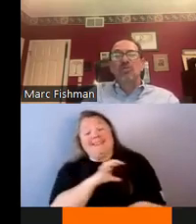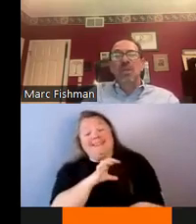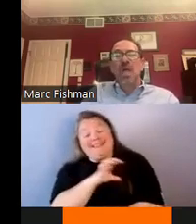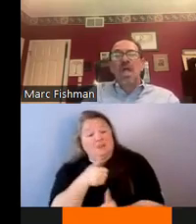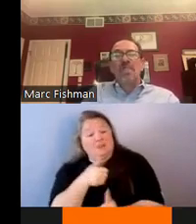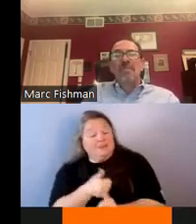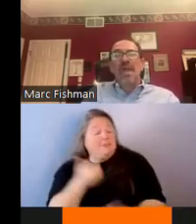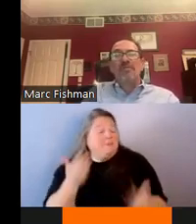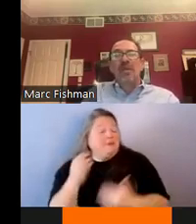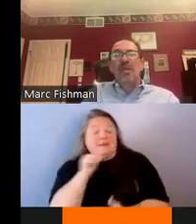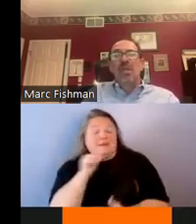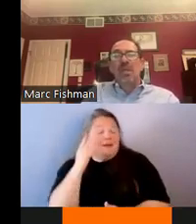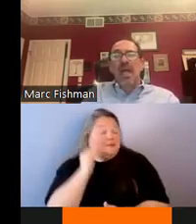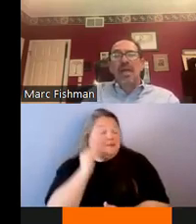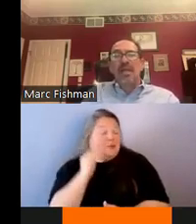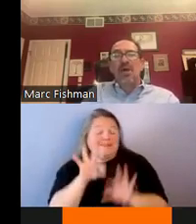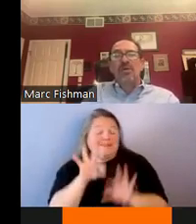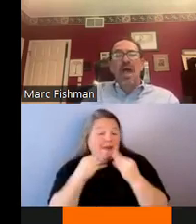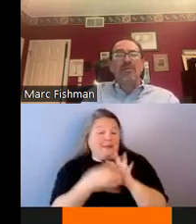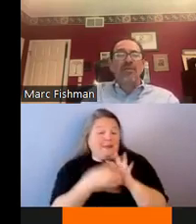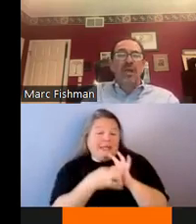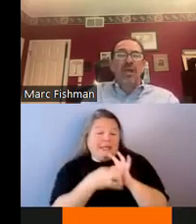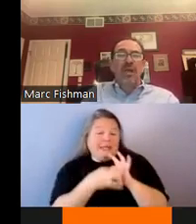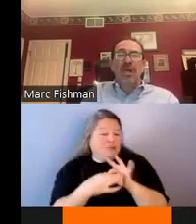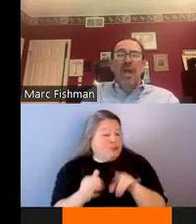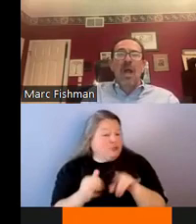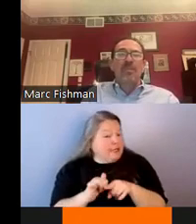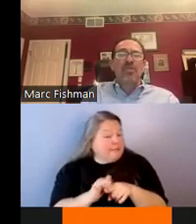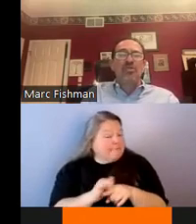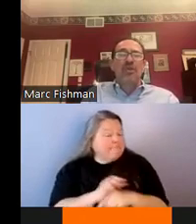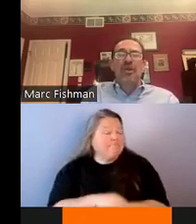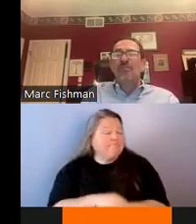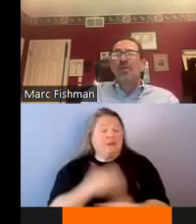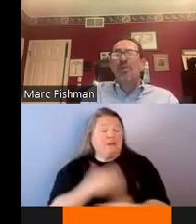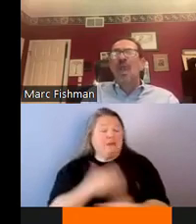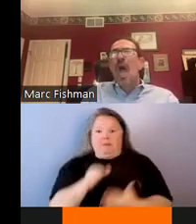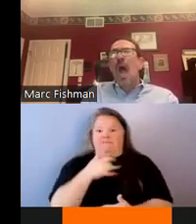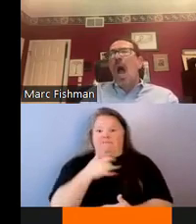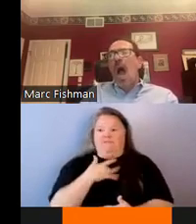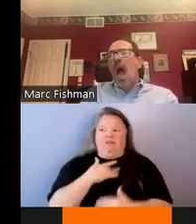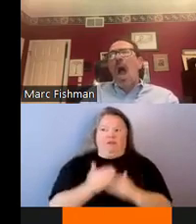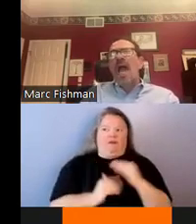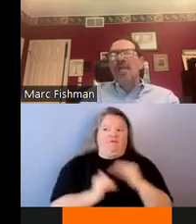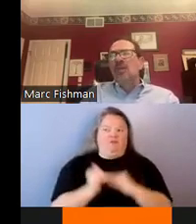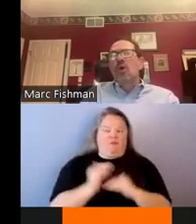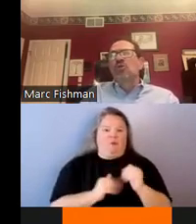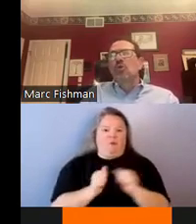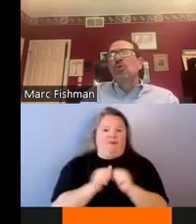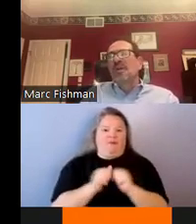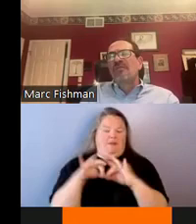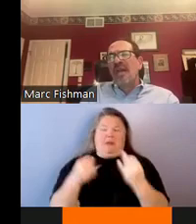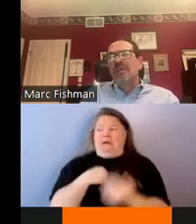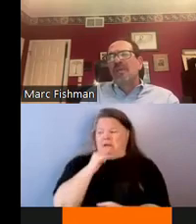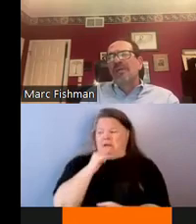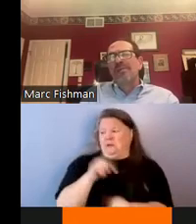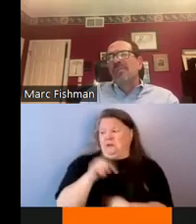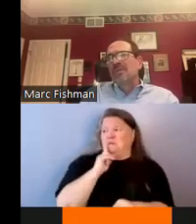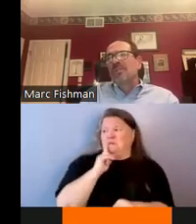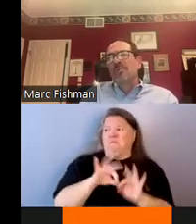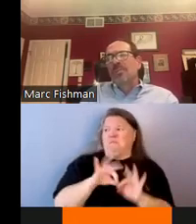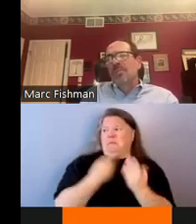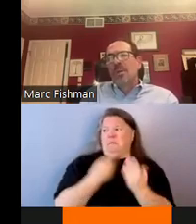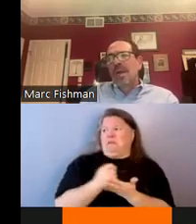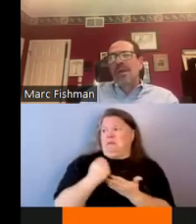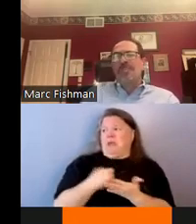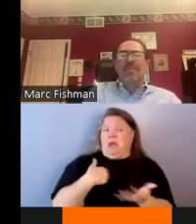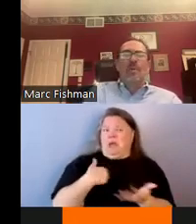family engagement. They may feel like they don't have the competence or the comfort level. I didn't go to school to be a family